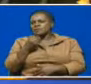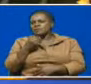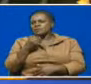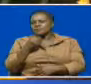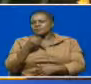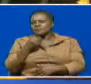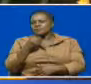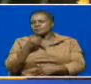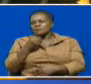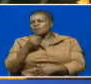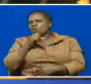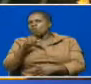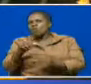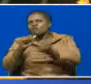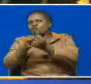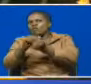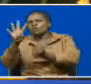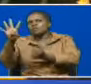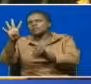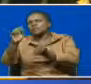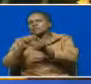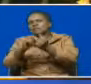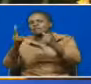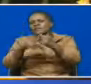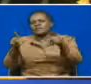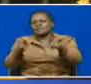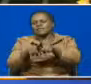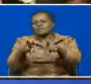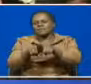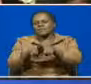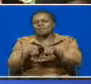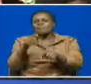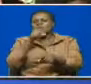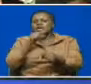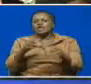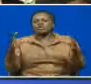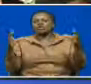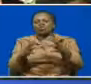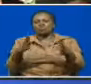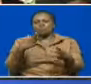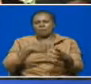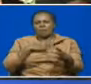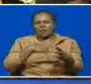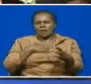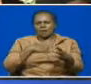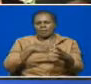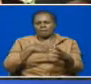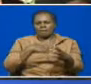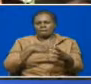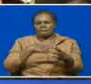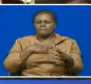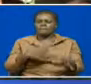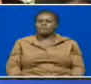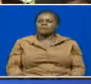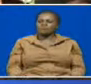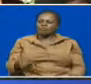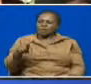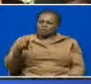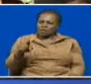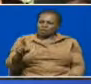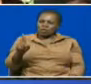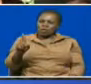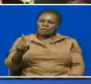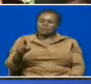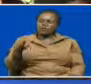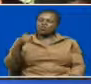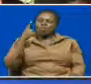from 14 to 17. Okay. In the same age that currently we are talking about. Okay, yours was a cry